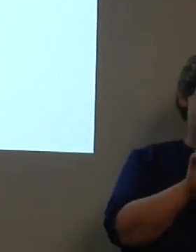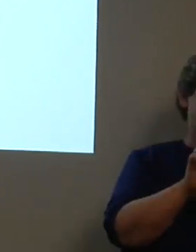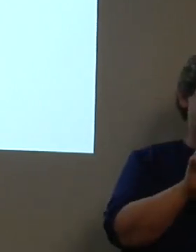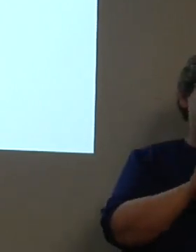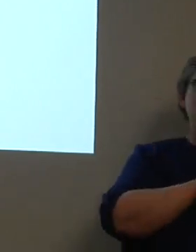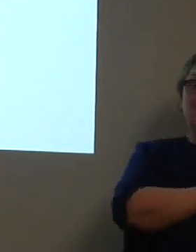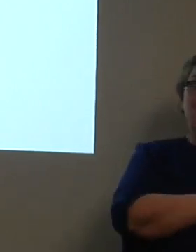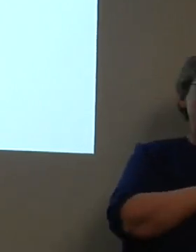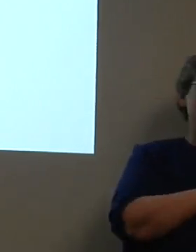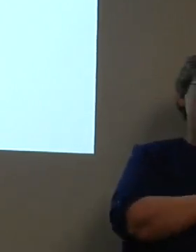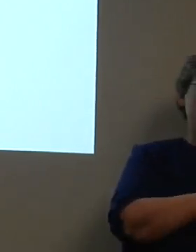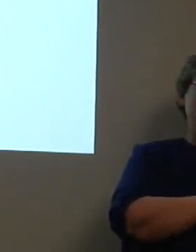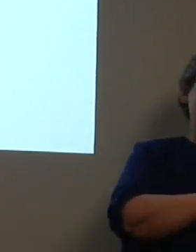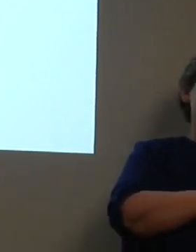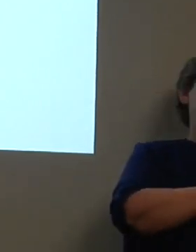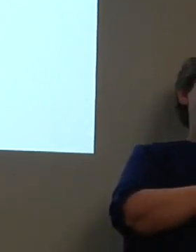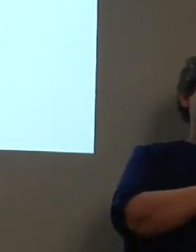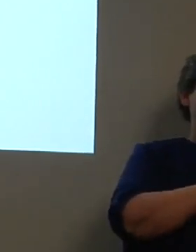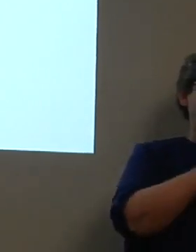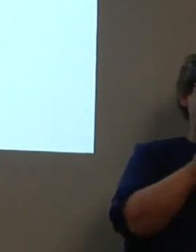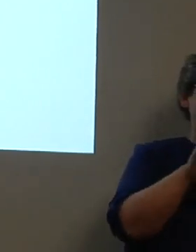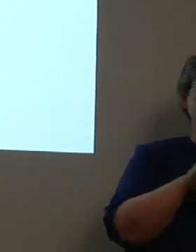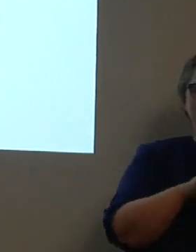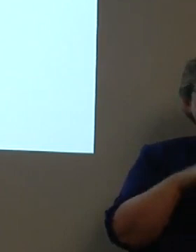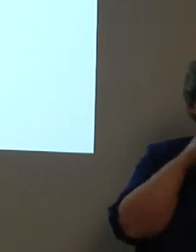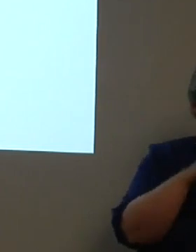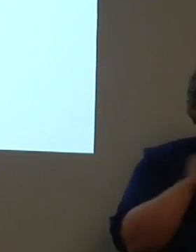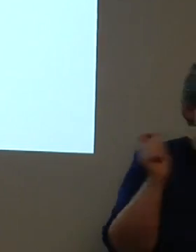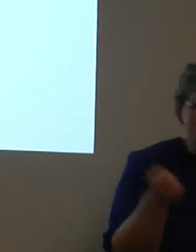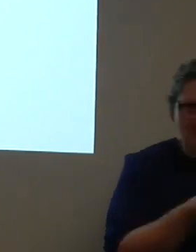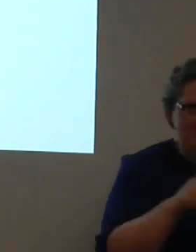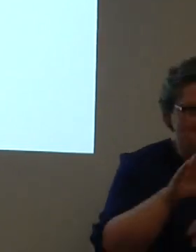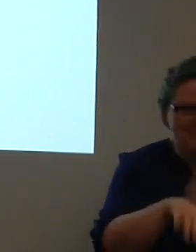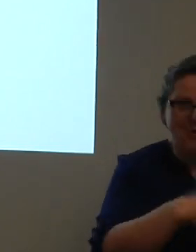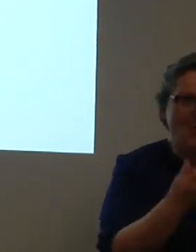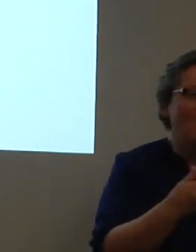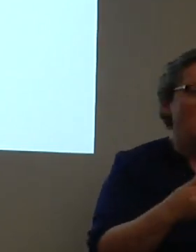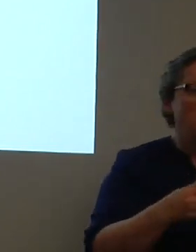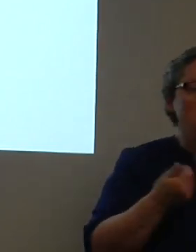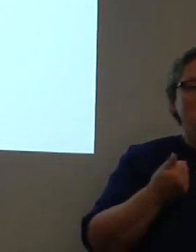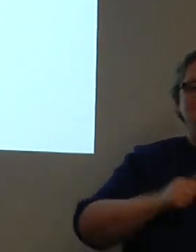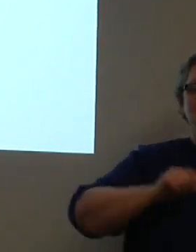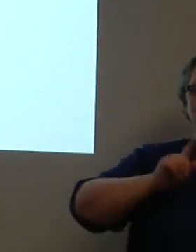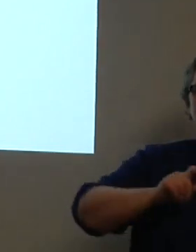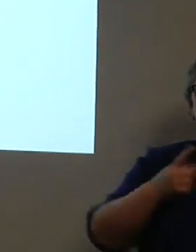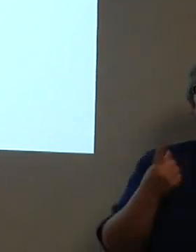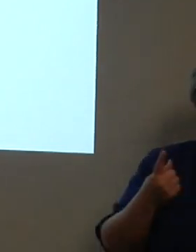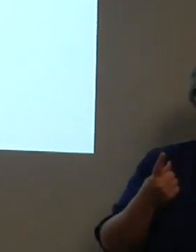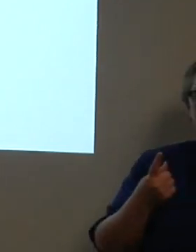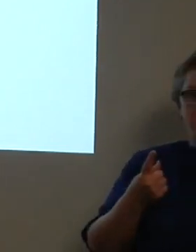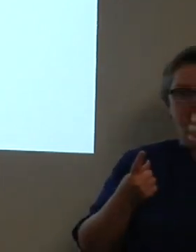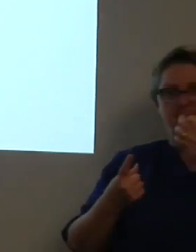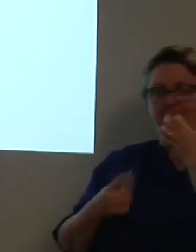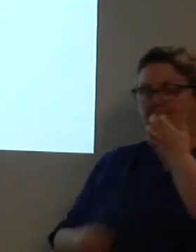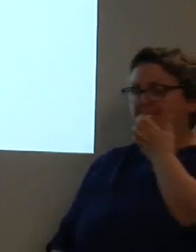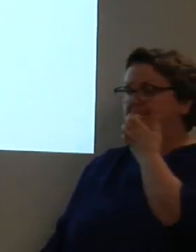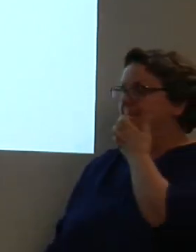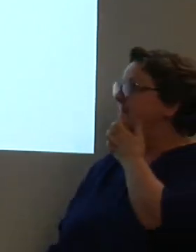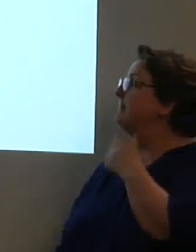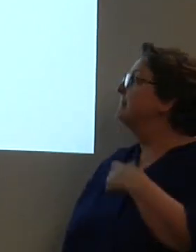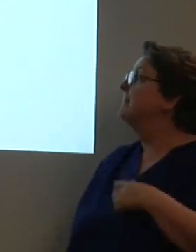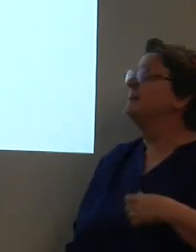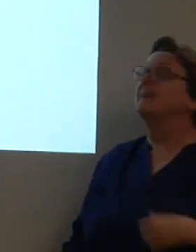being cases. So you don't have to do that for your classes, right? You could just try out one and see how it goes, right? But there's an idea that this has been done for a long time. So in